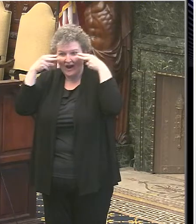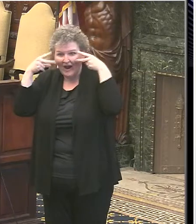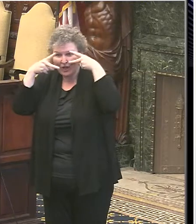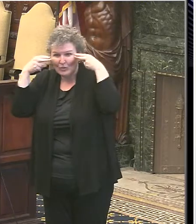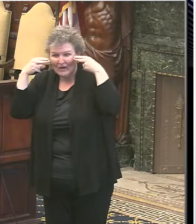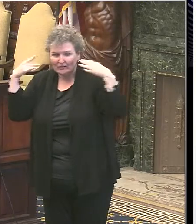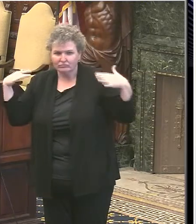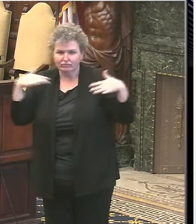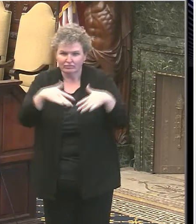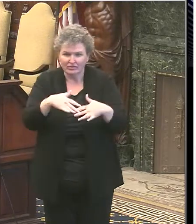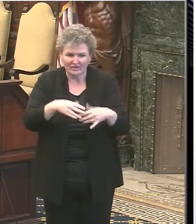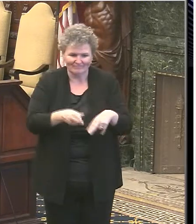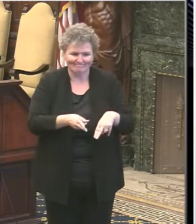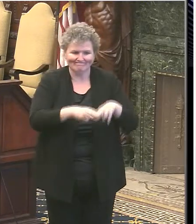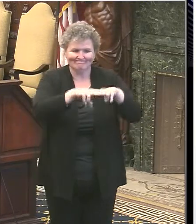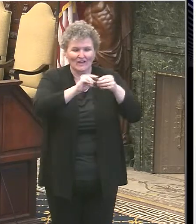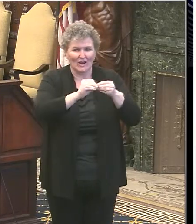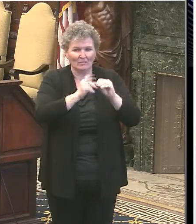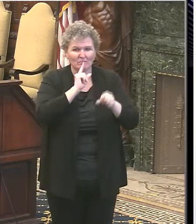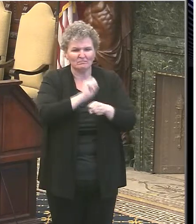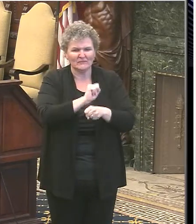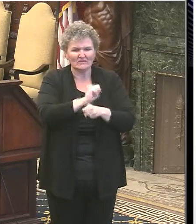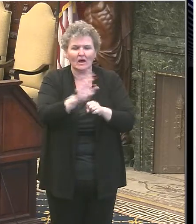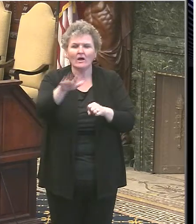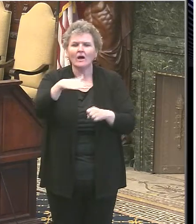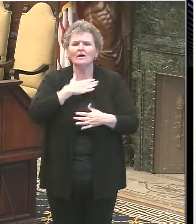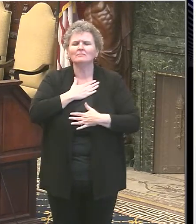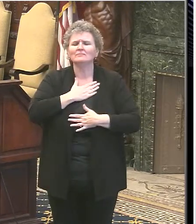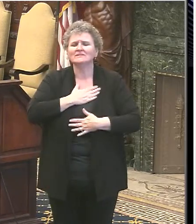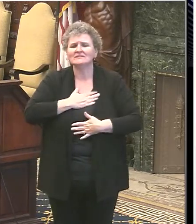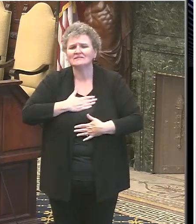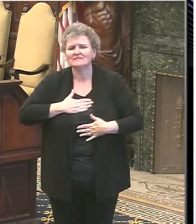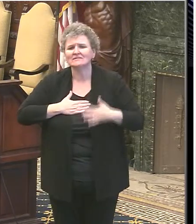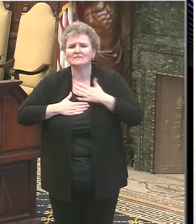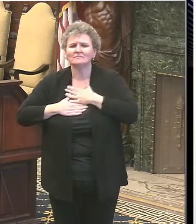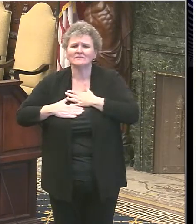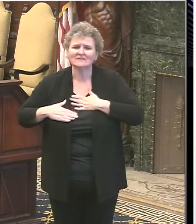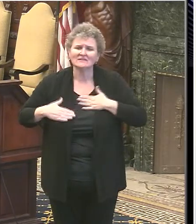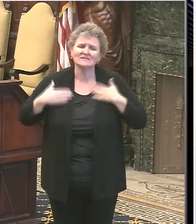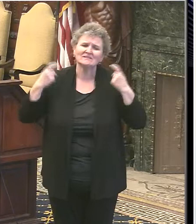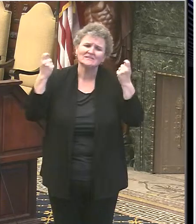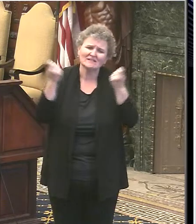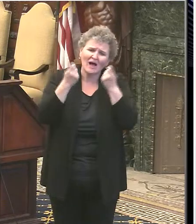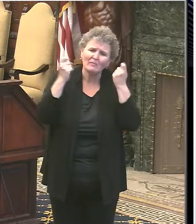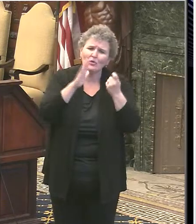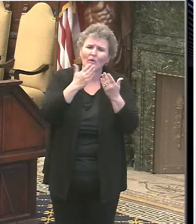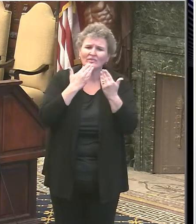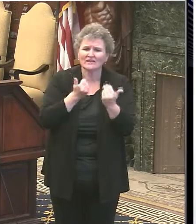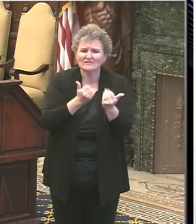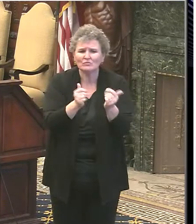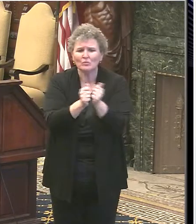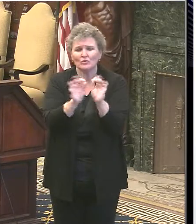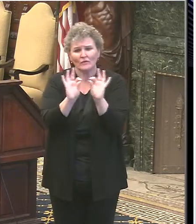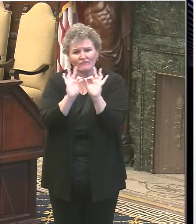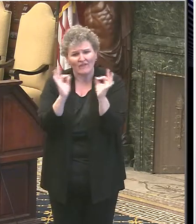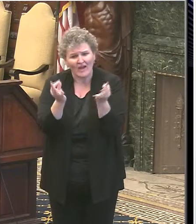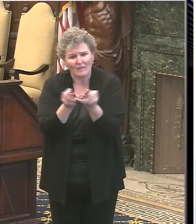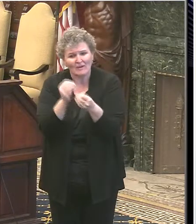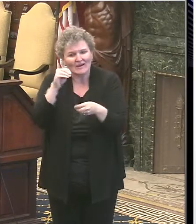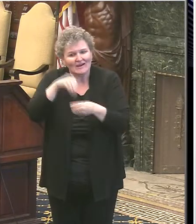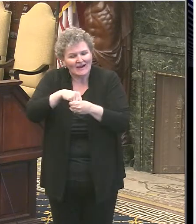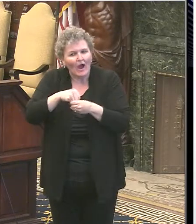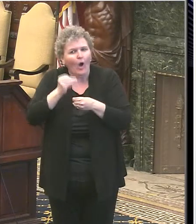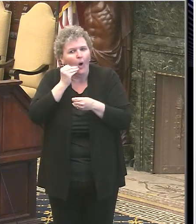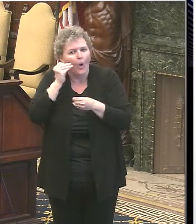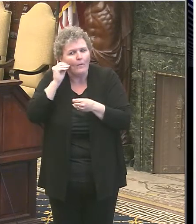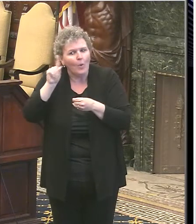want to reiterate again, please celebrate Thanksgiving only with the members of your immediate household. You don't want to spread